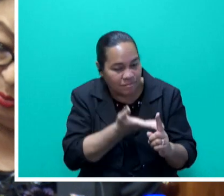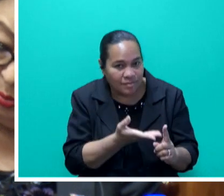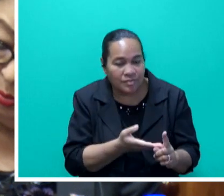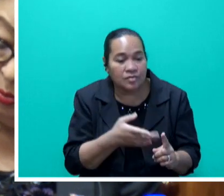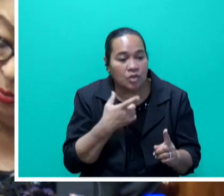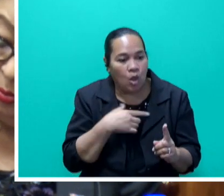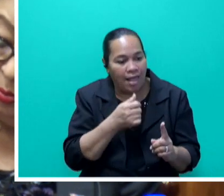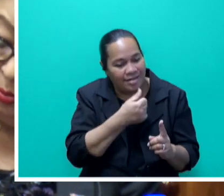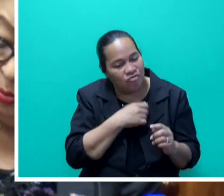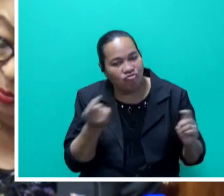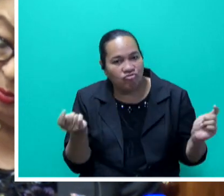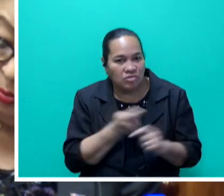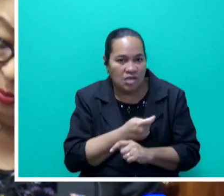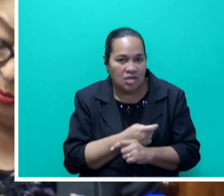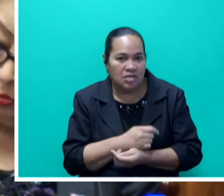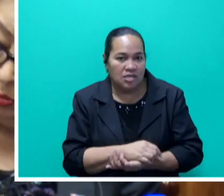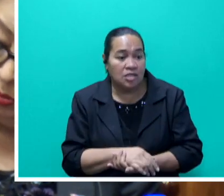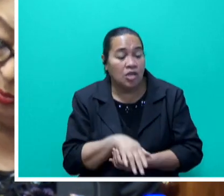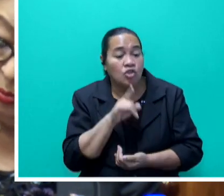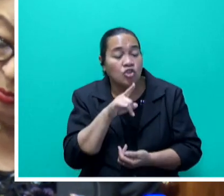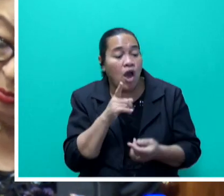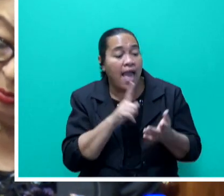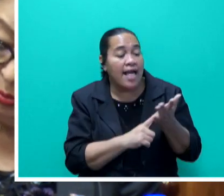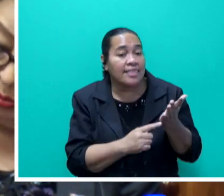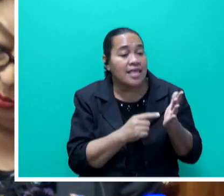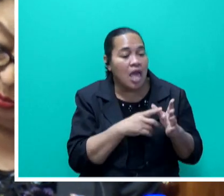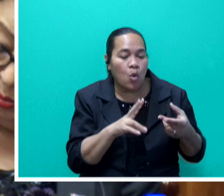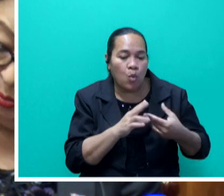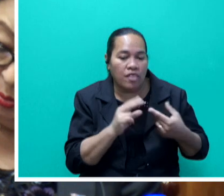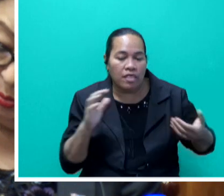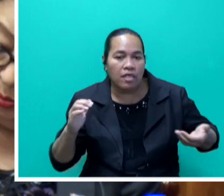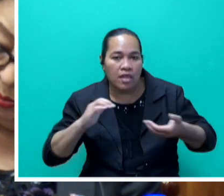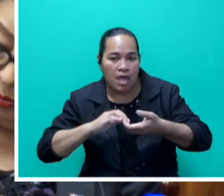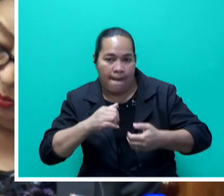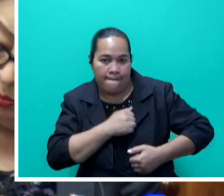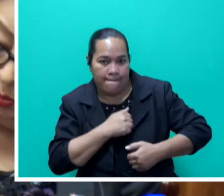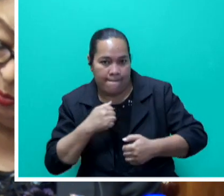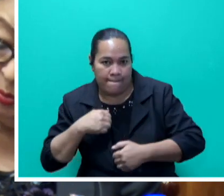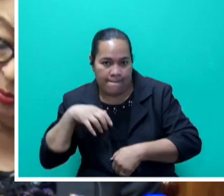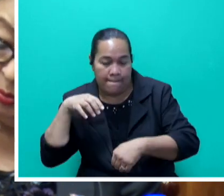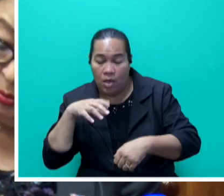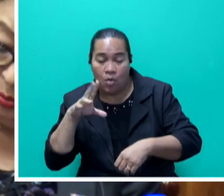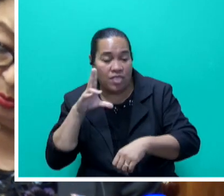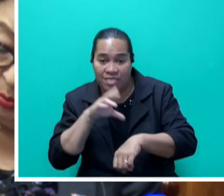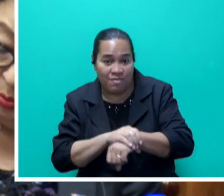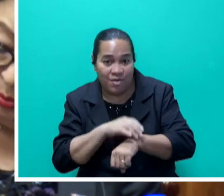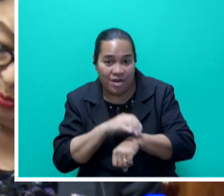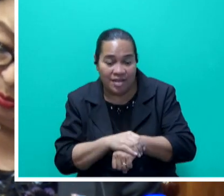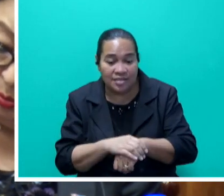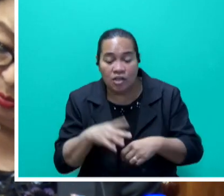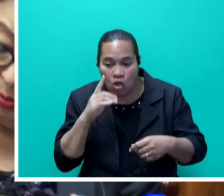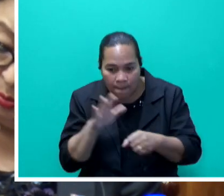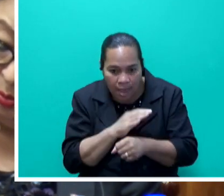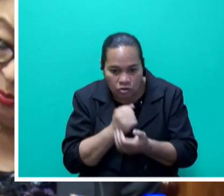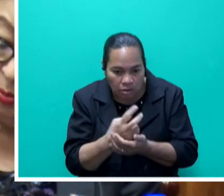And LTA also carries out joint operations with the Fiji Police Force, especially during the festive season, to increase visibility and to